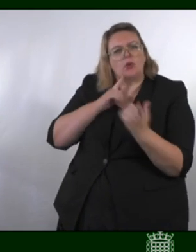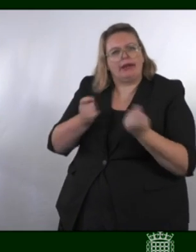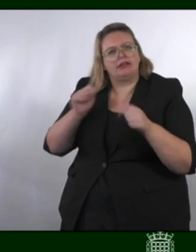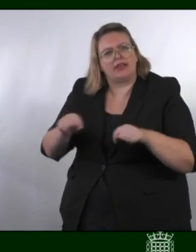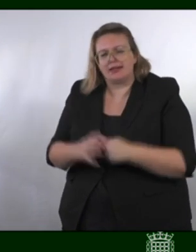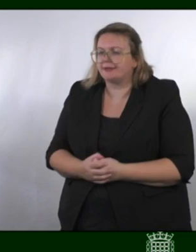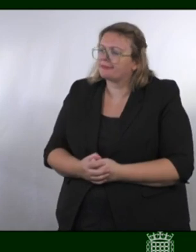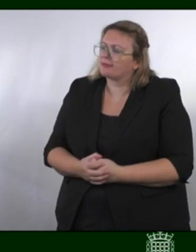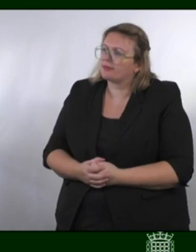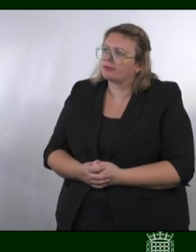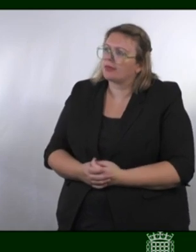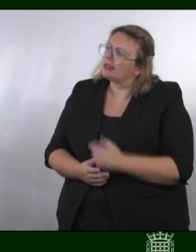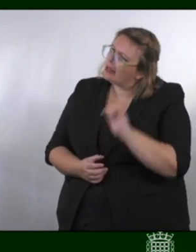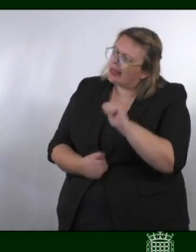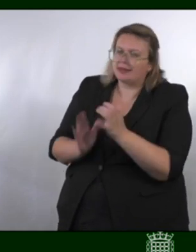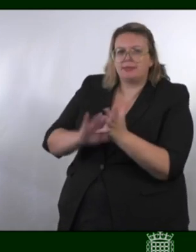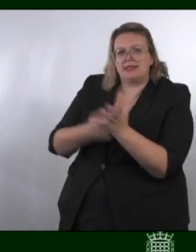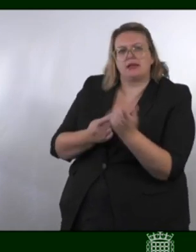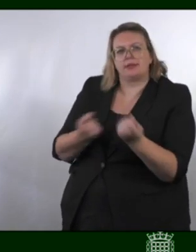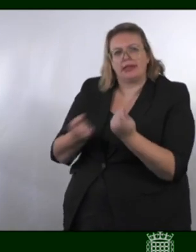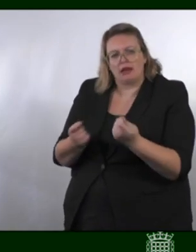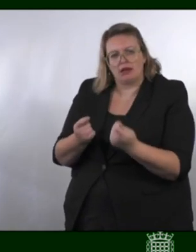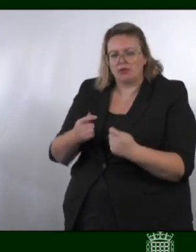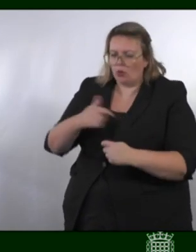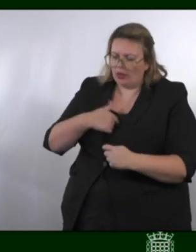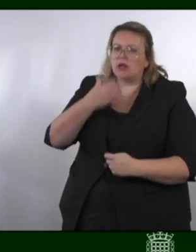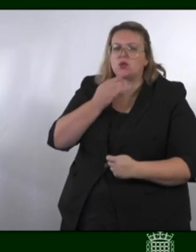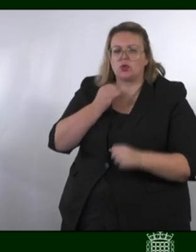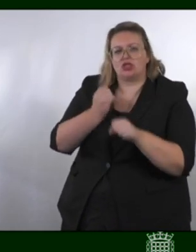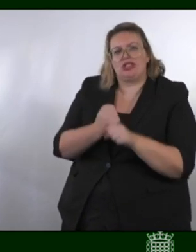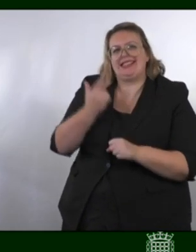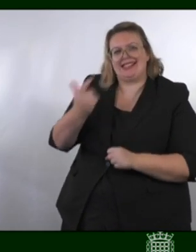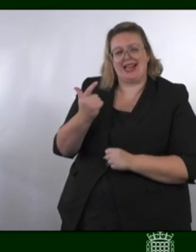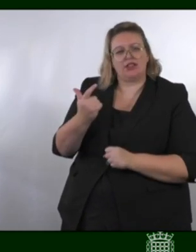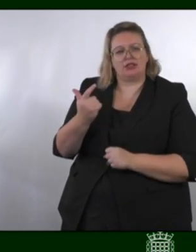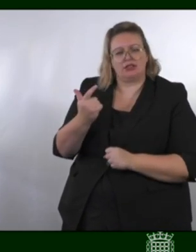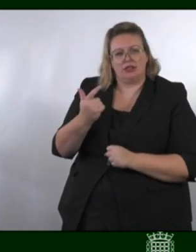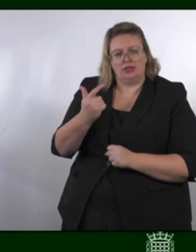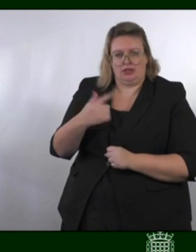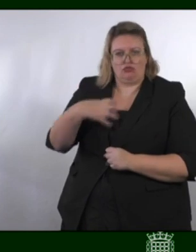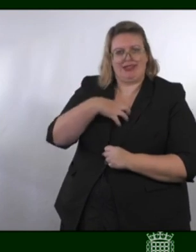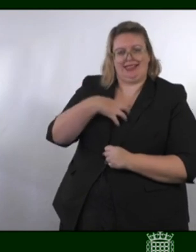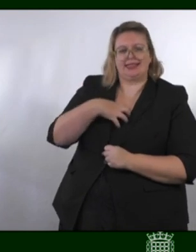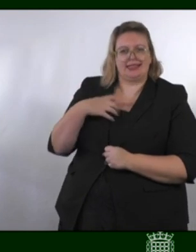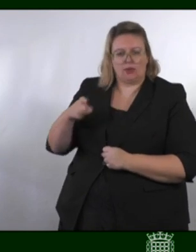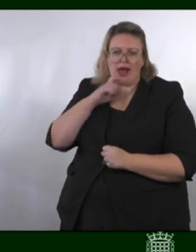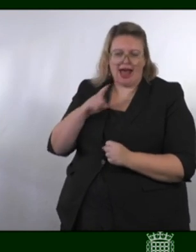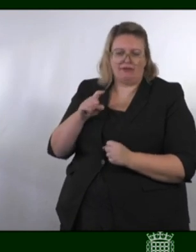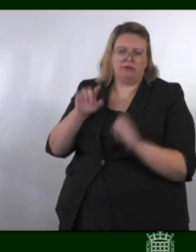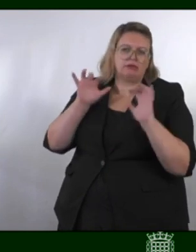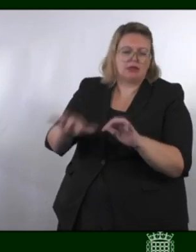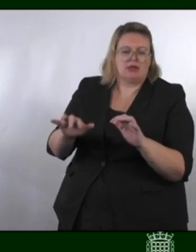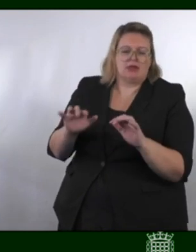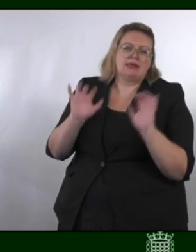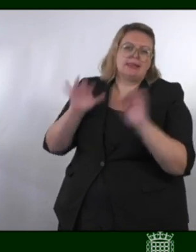Indeed, Mr. Speaker, and that's why we're going to use the G7 presidency, the COP26 summit, to champion